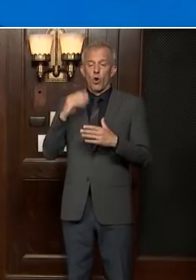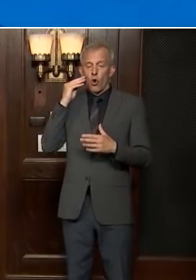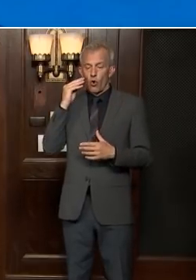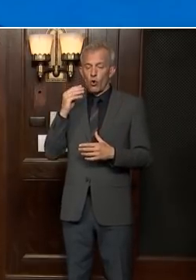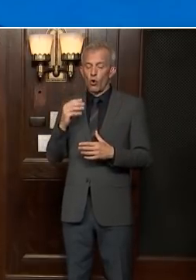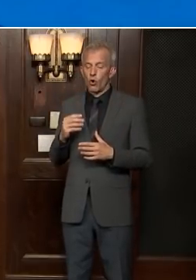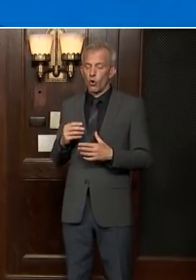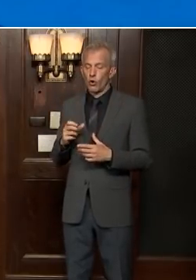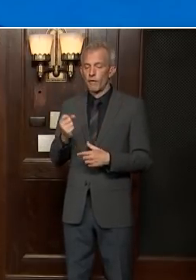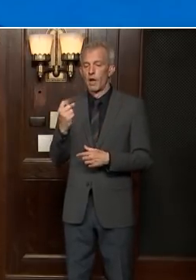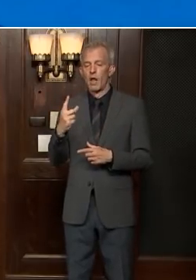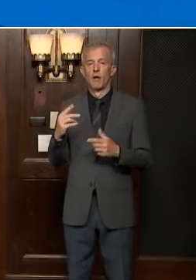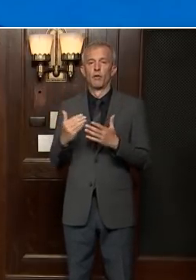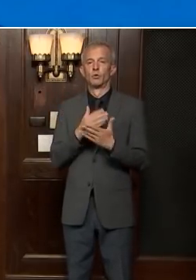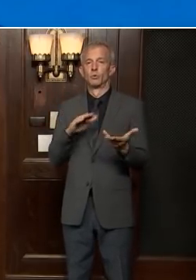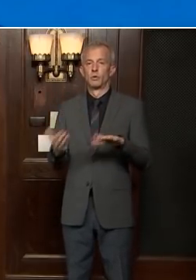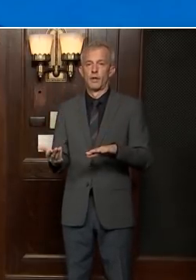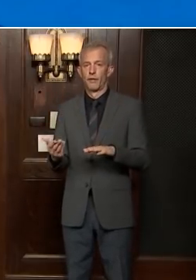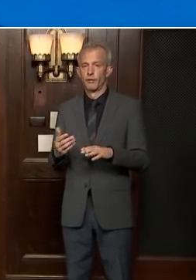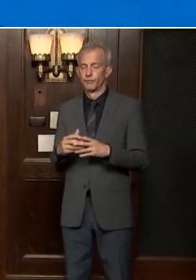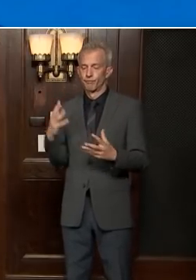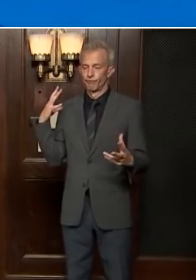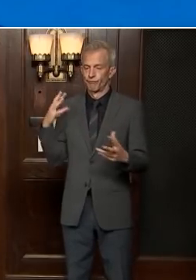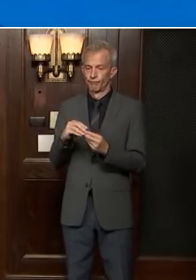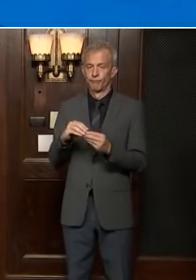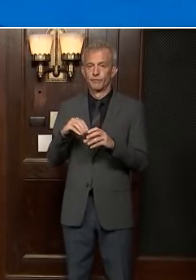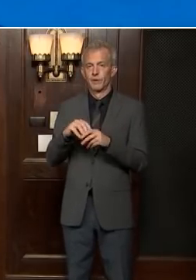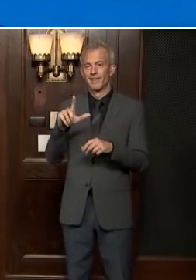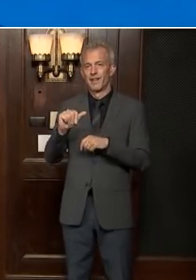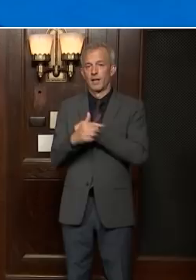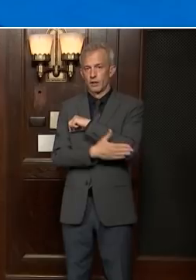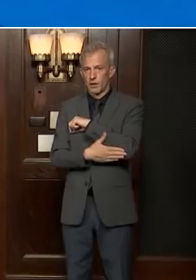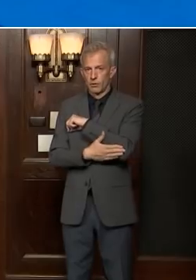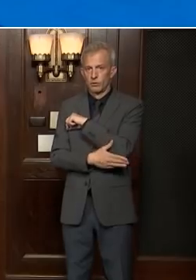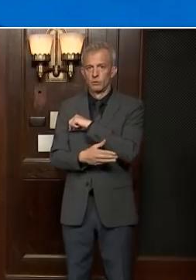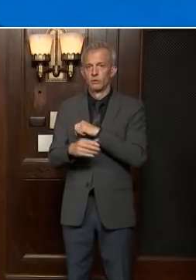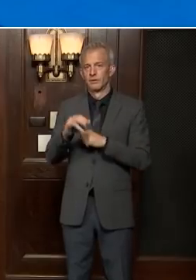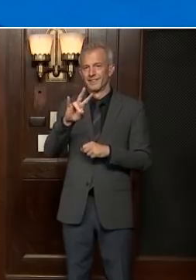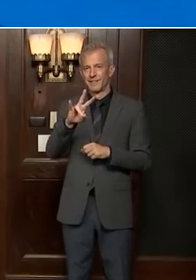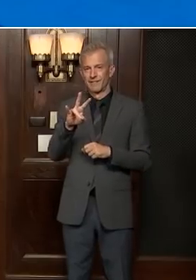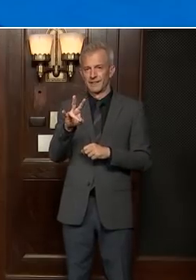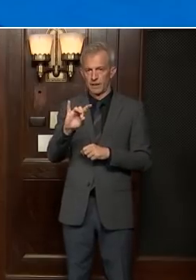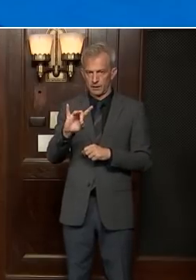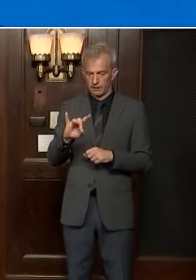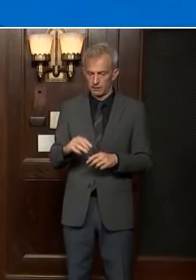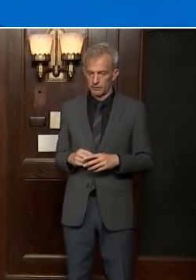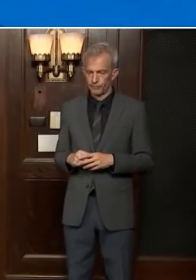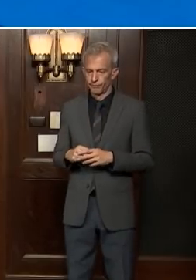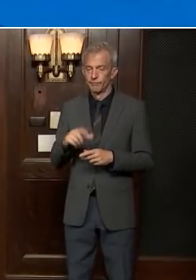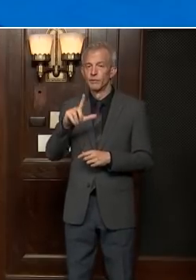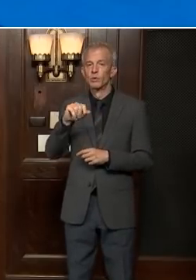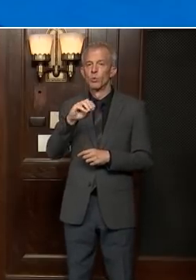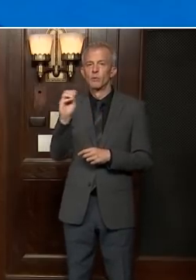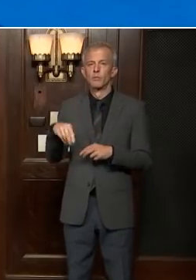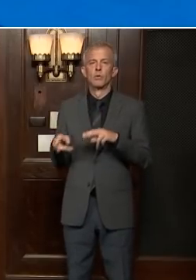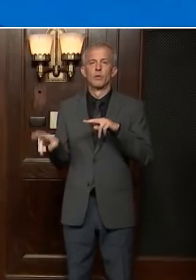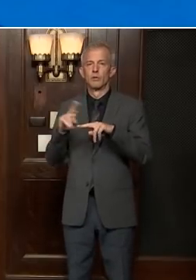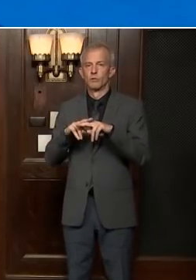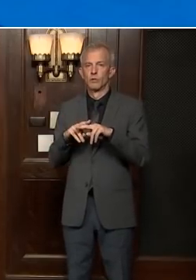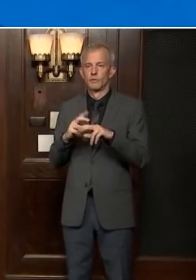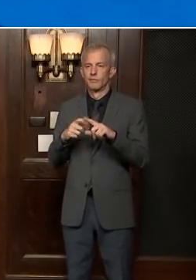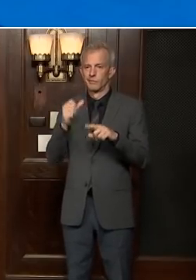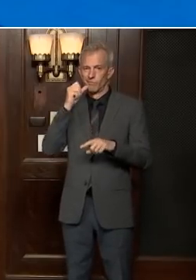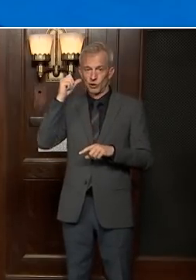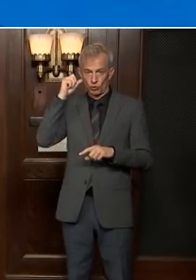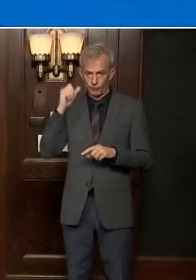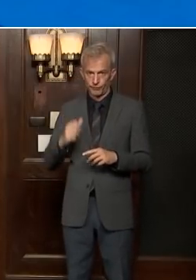deaths, bringing the total number of deaths in Los Angeles County to 78, which is a 20% increase over